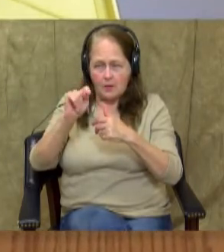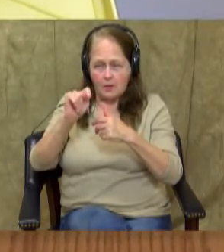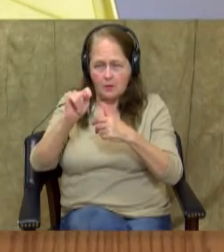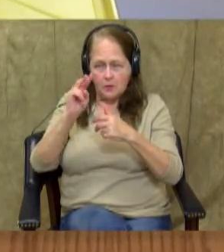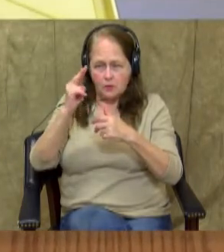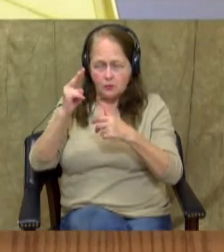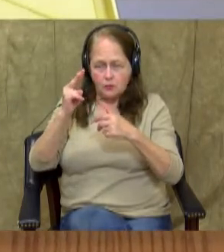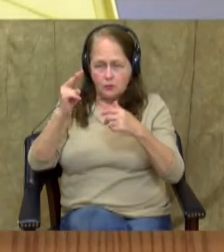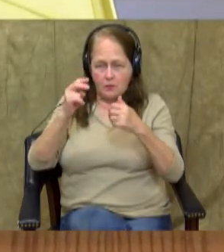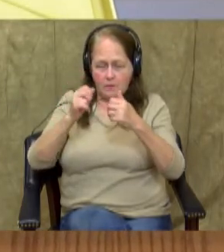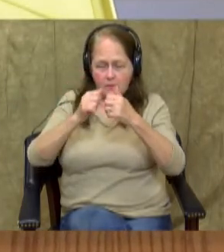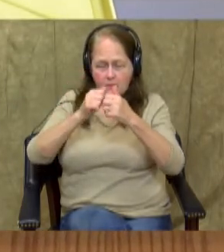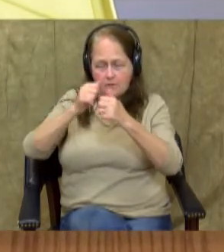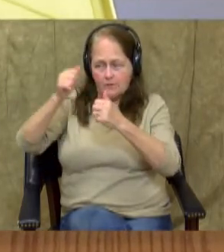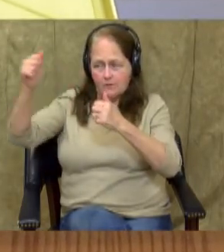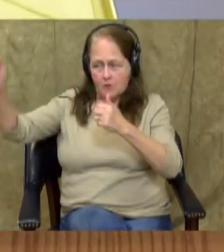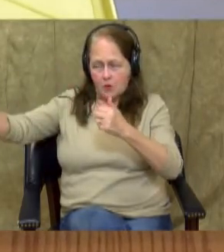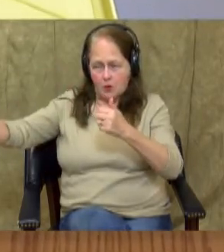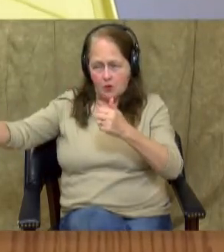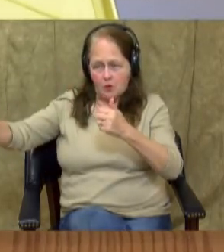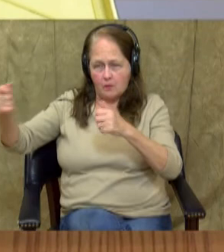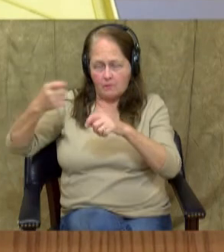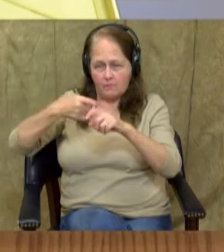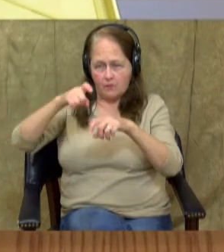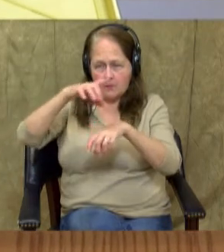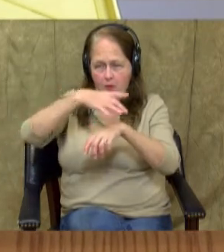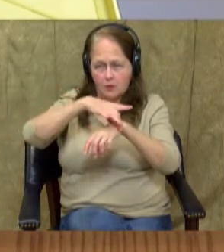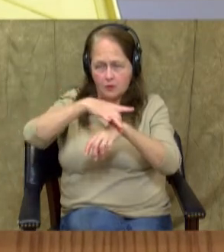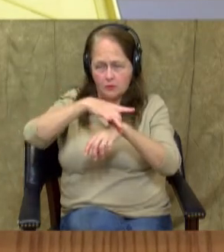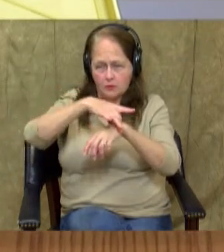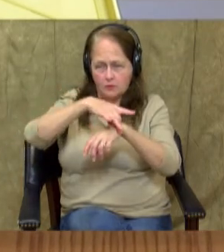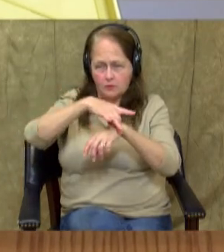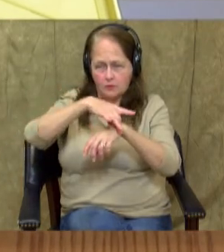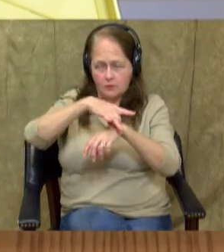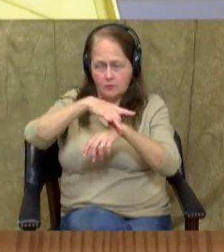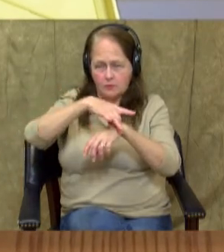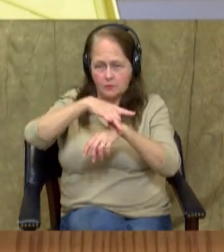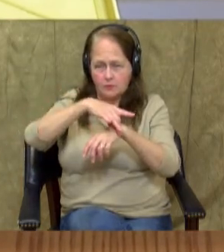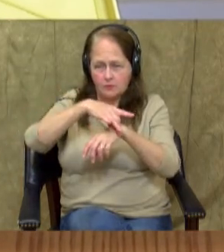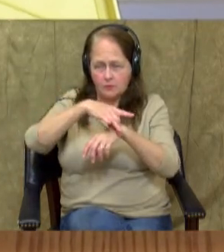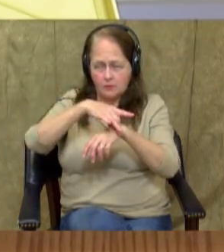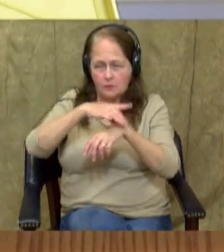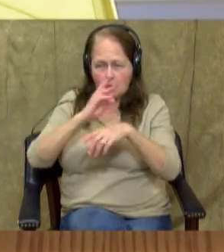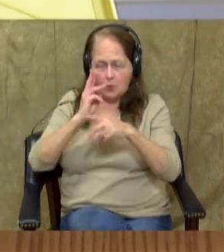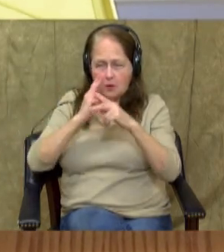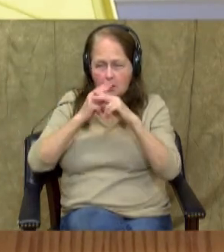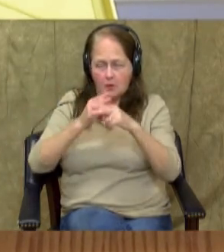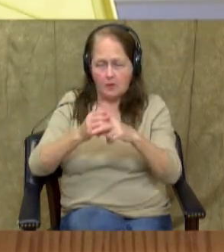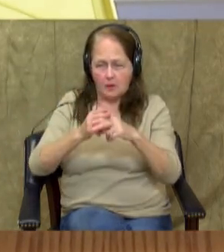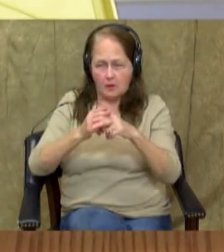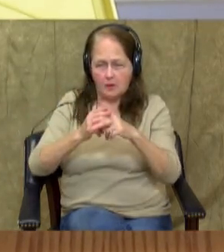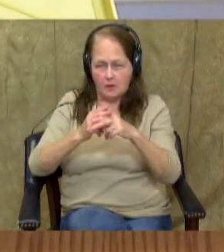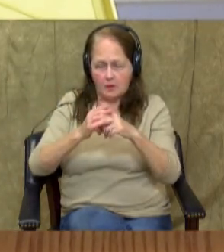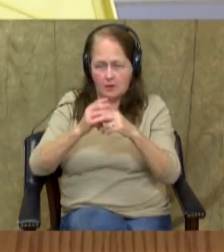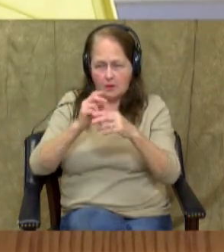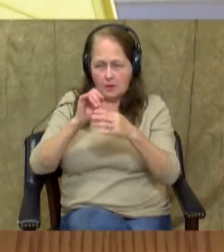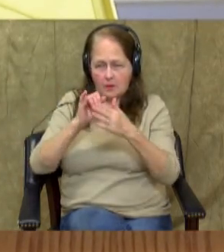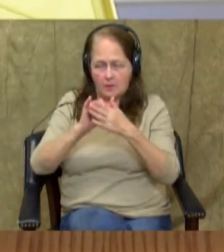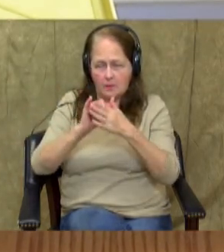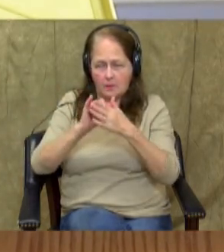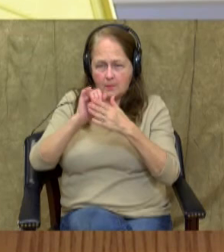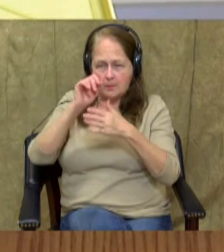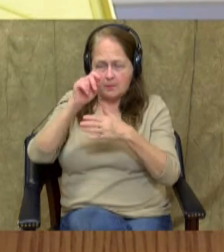positions are further away from the Earth than these 2 positions. We call this apogee and